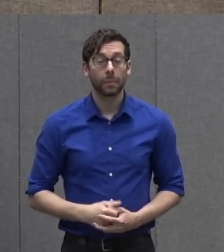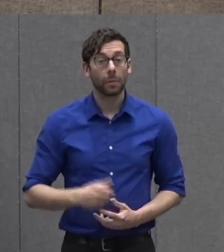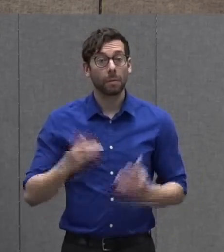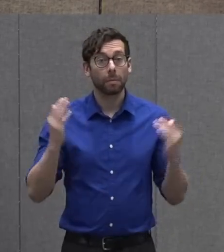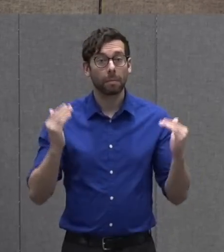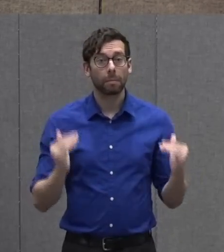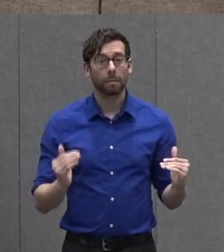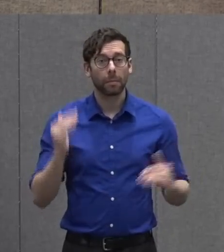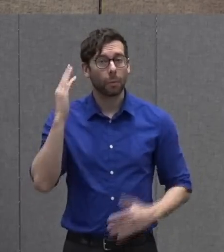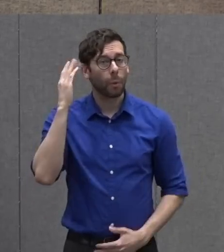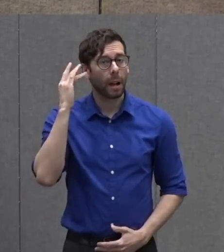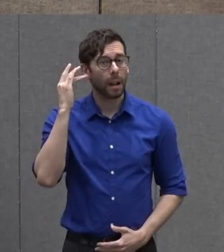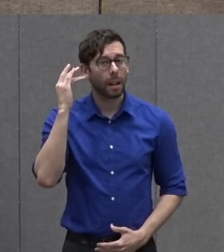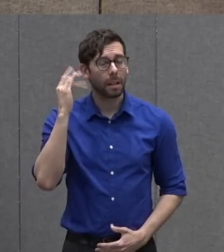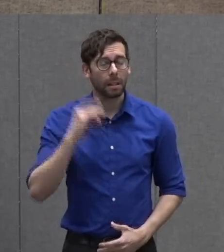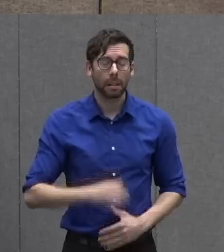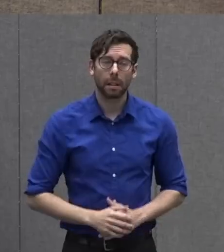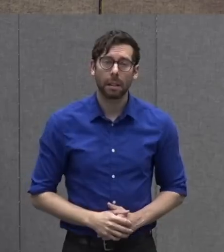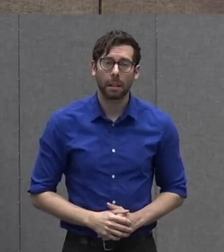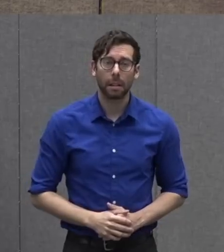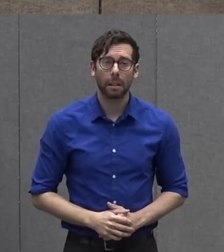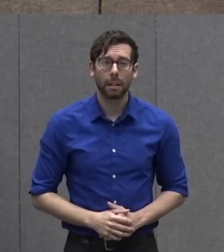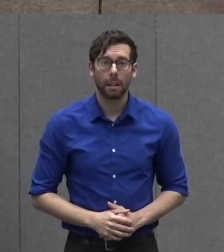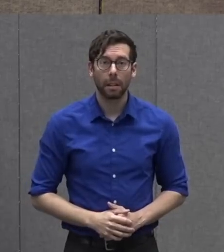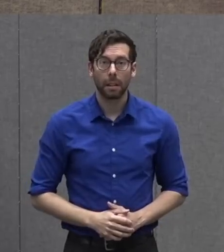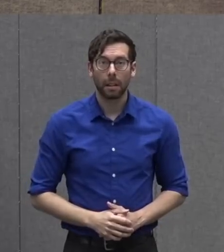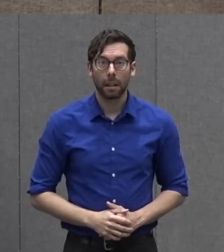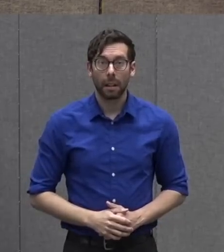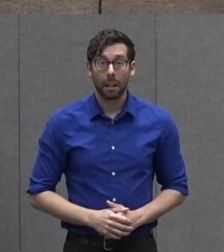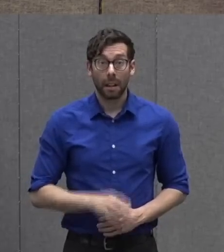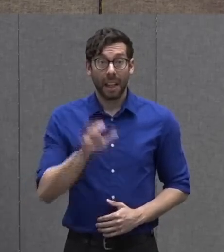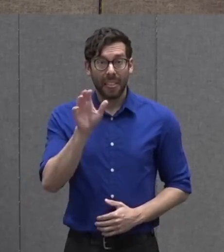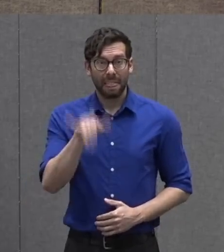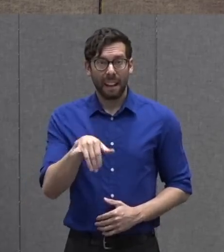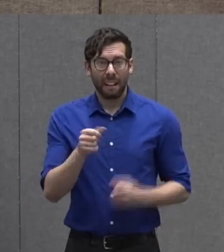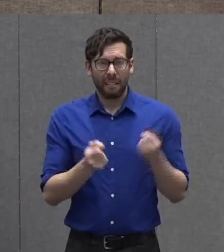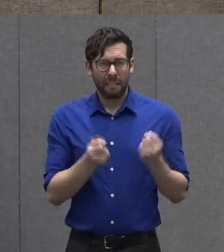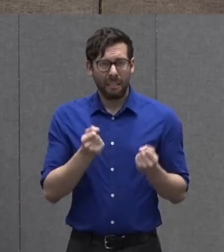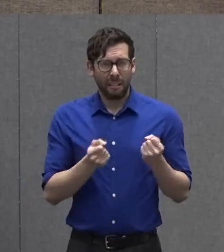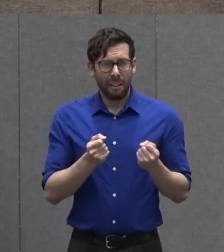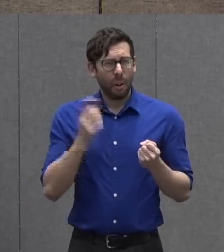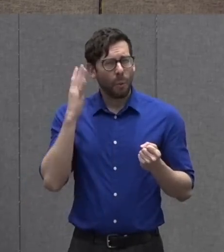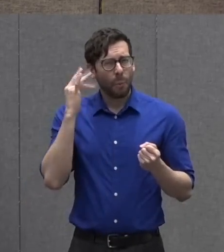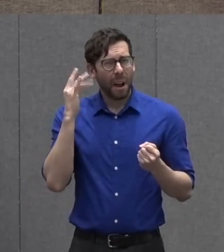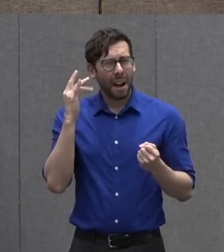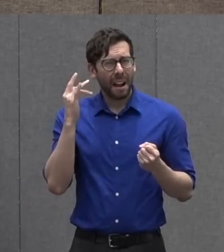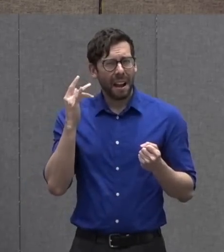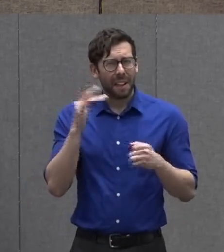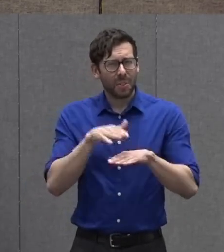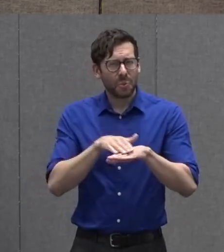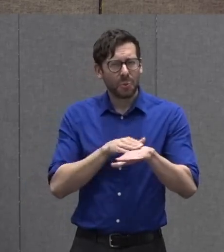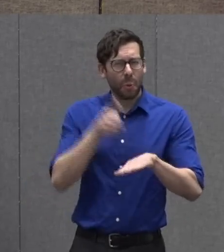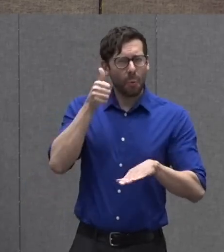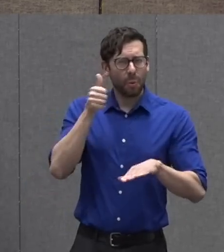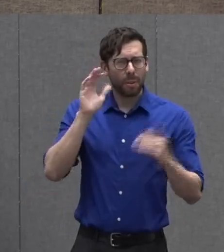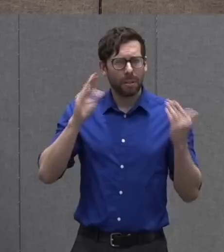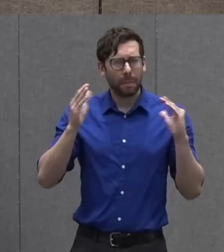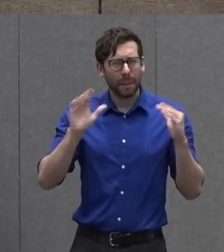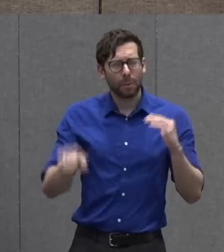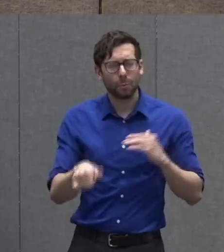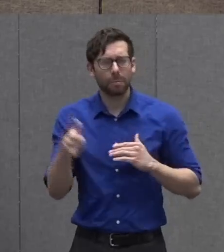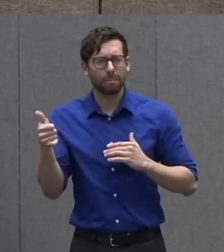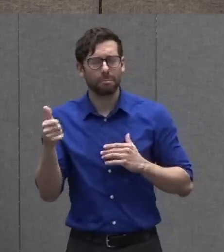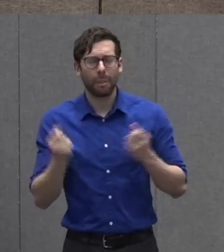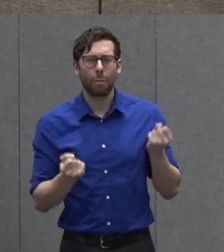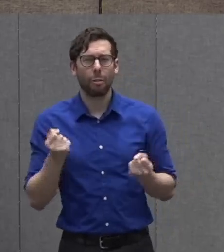Why? Why did this car move slower than this car?